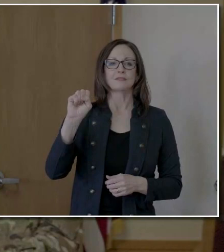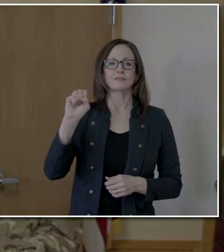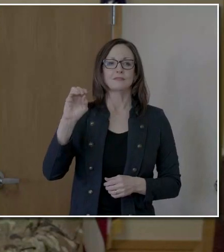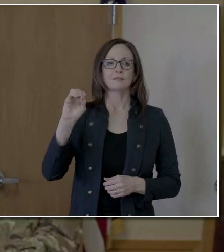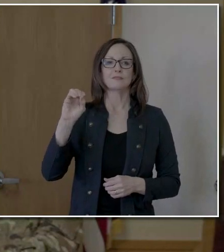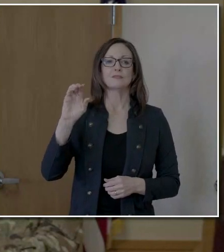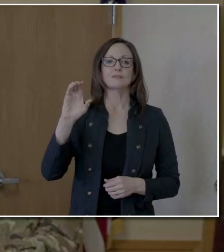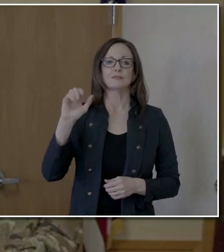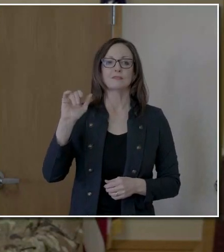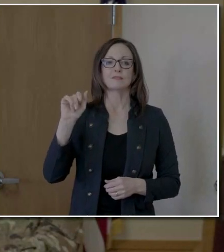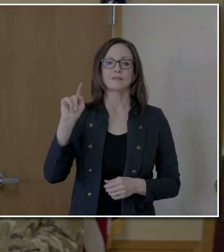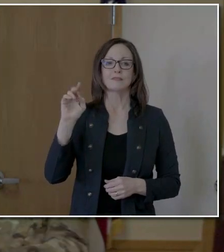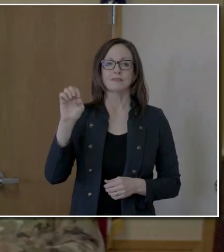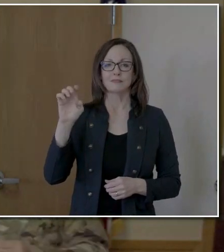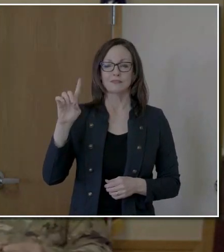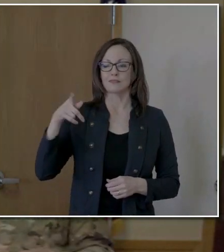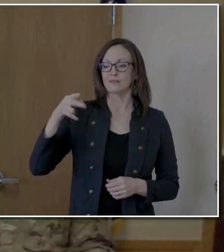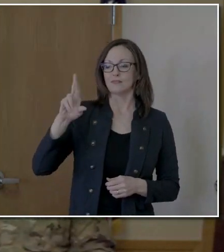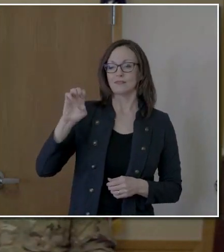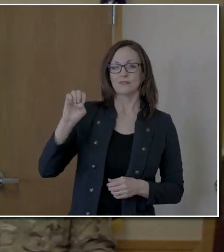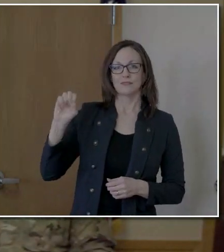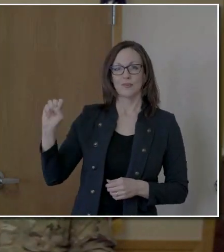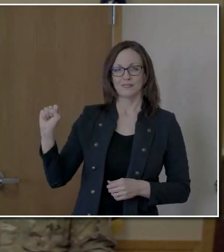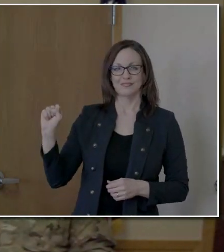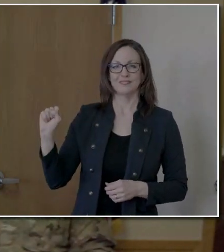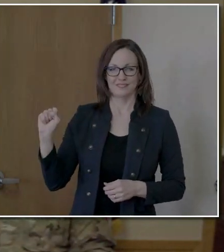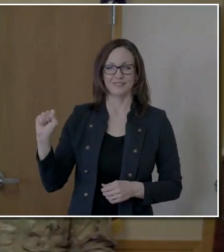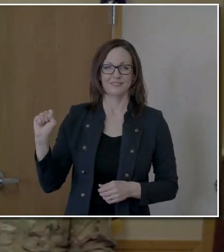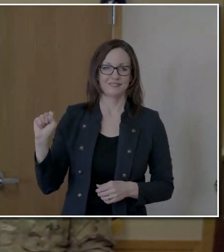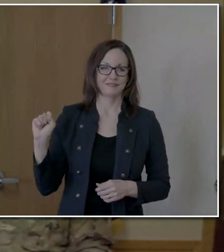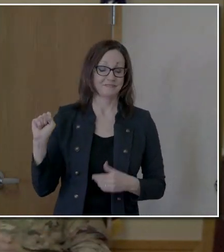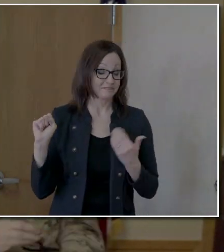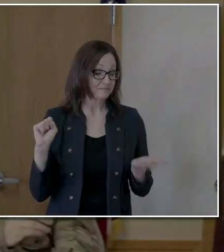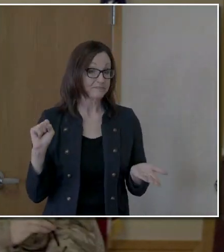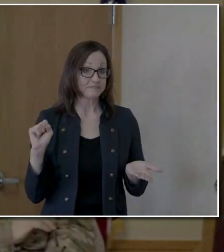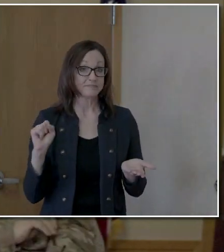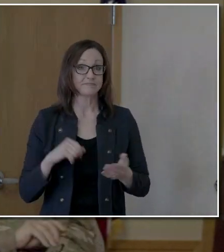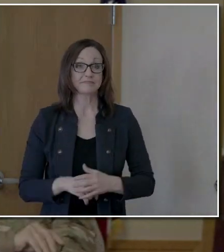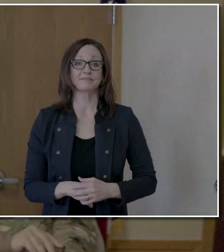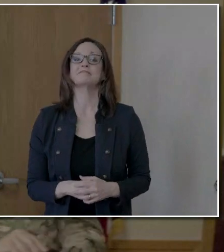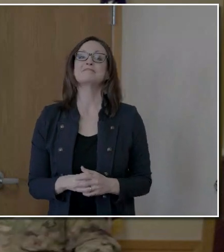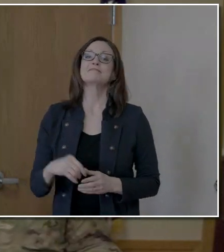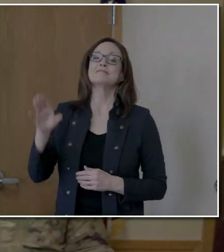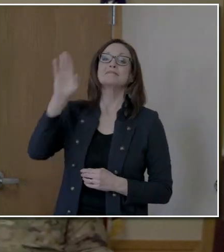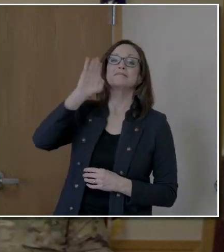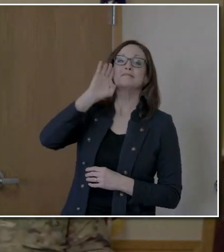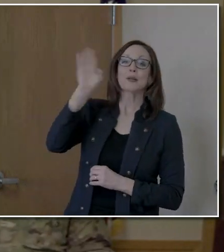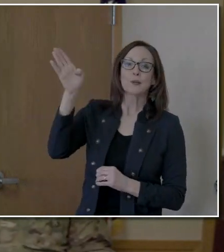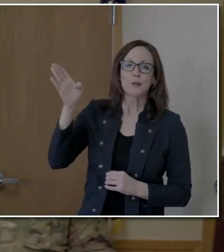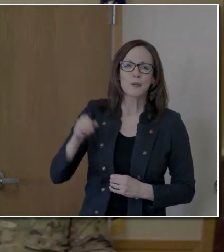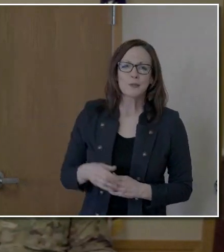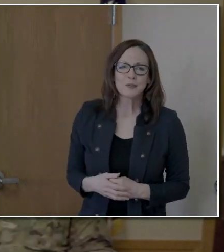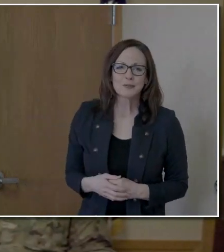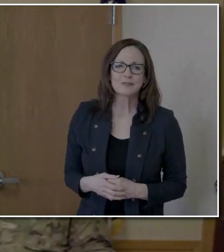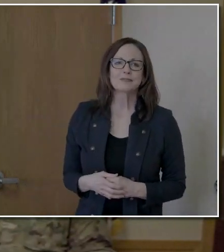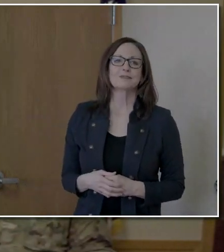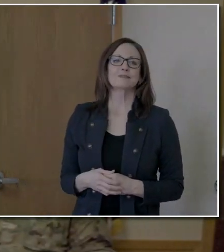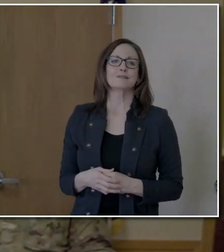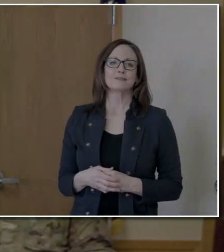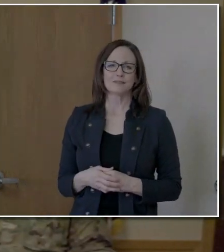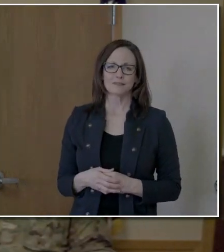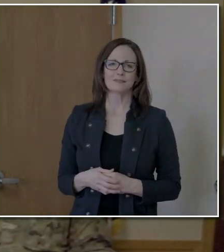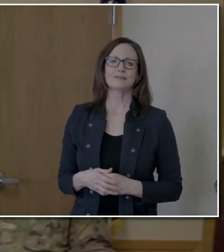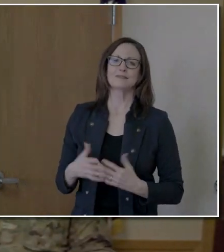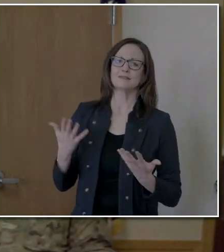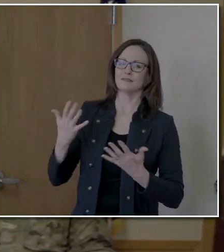Hi, thanks for doing this call. General, will the Guard be involved in any way with the Friday protest outside the